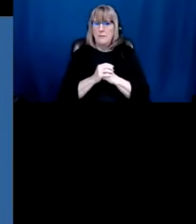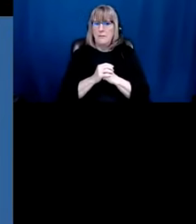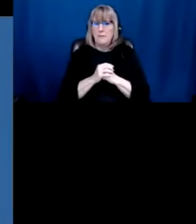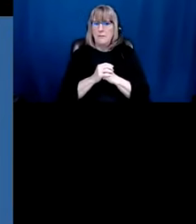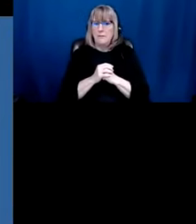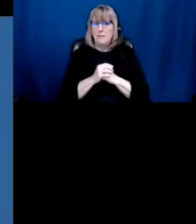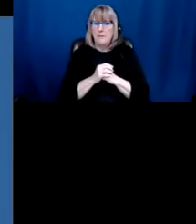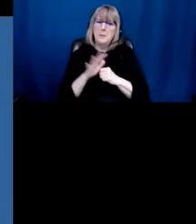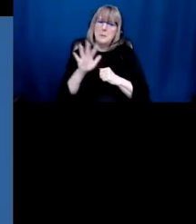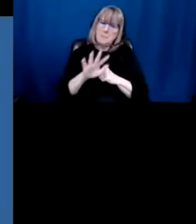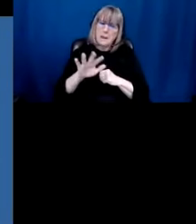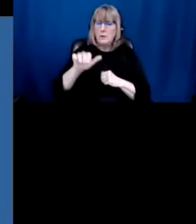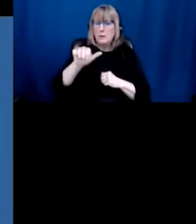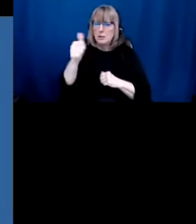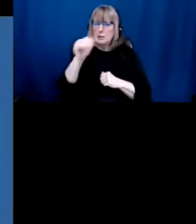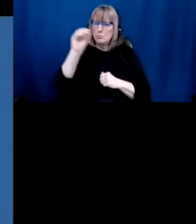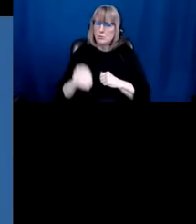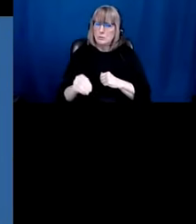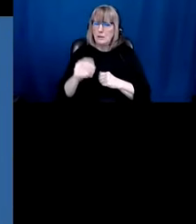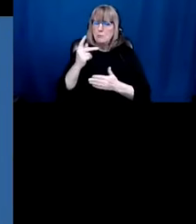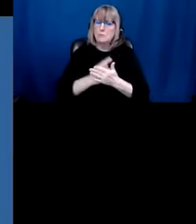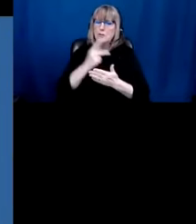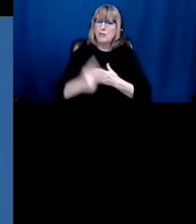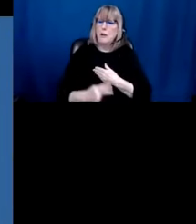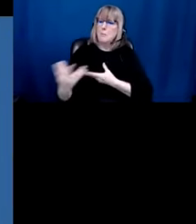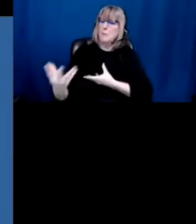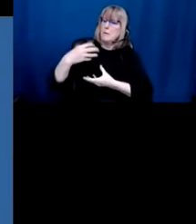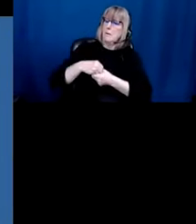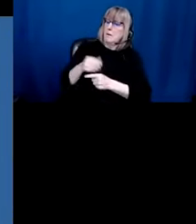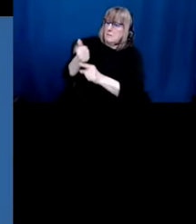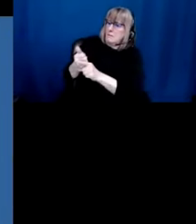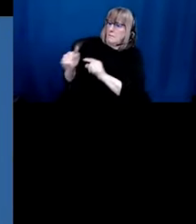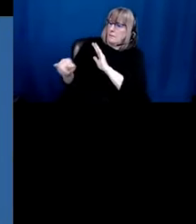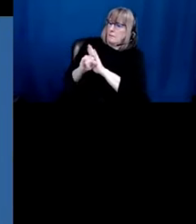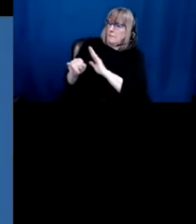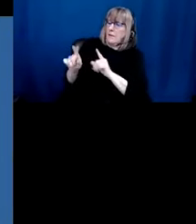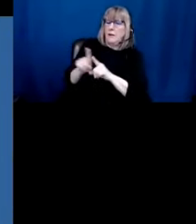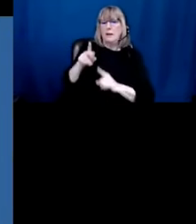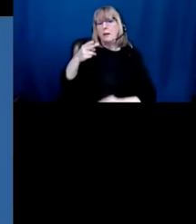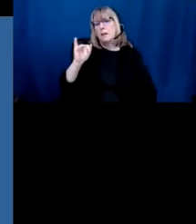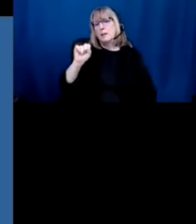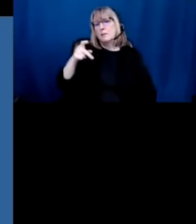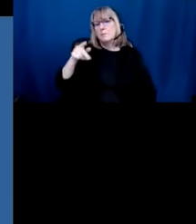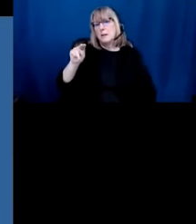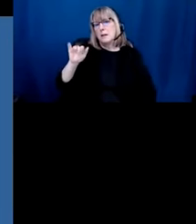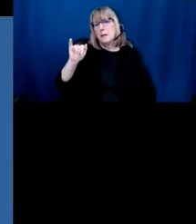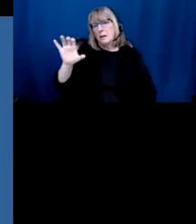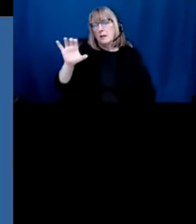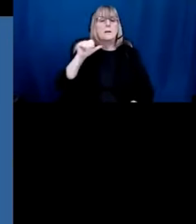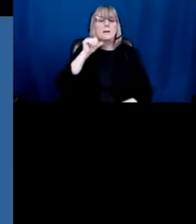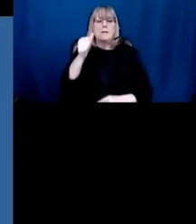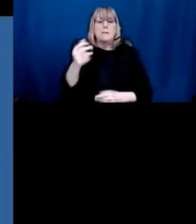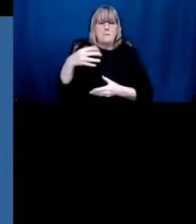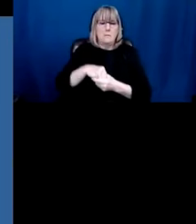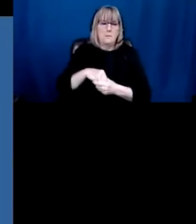aparece un gráfico circular en tonos de azul, verde, azulado y gris que muestra la proporción